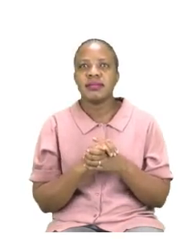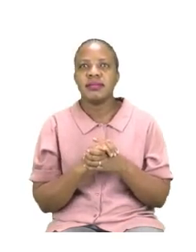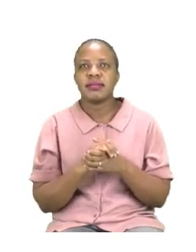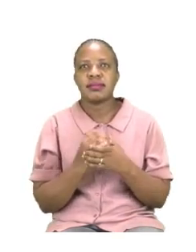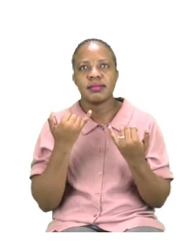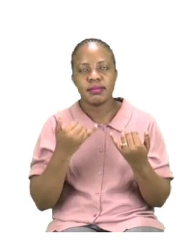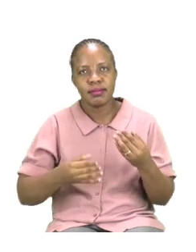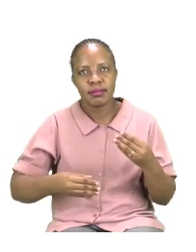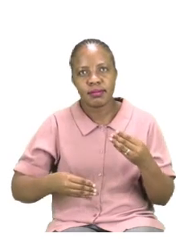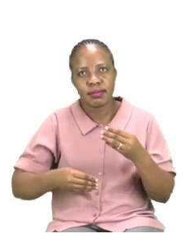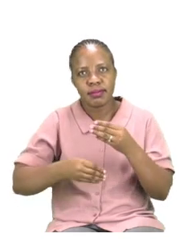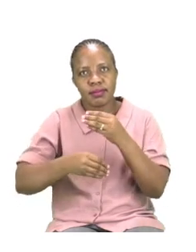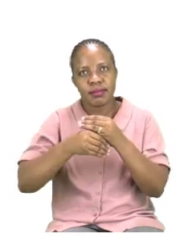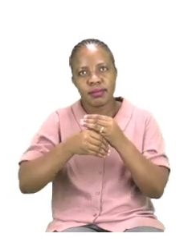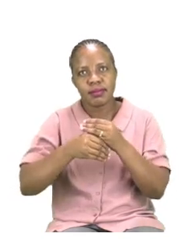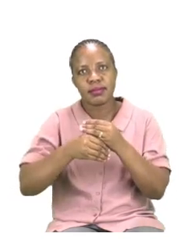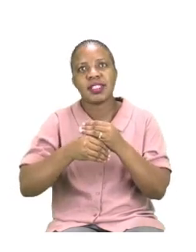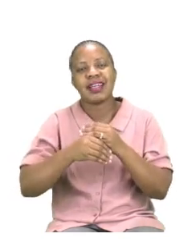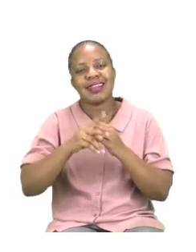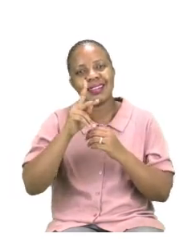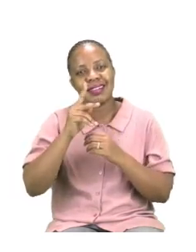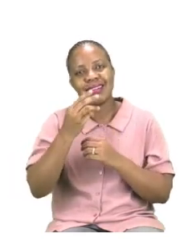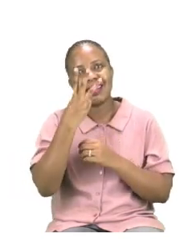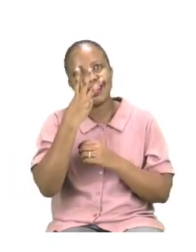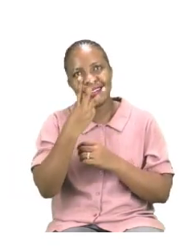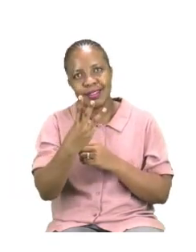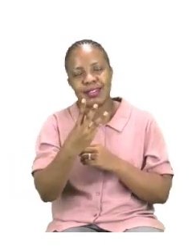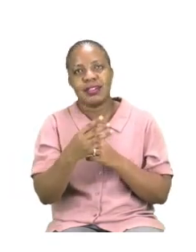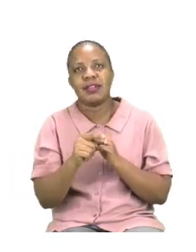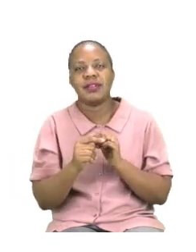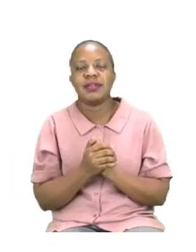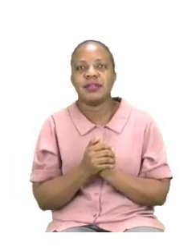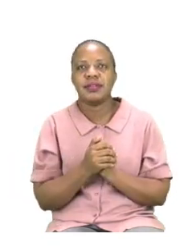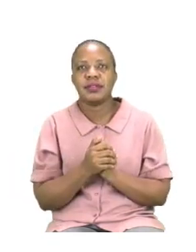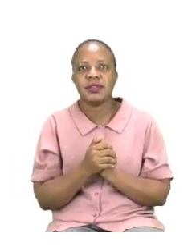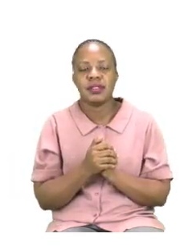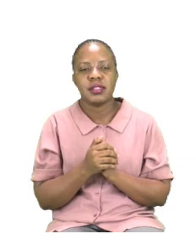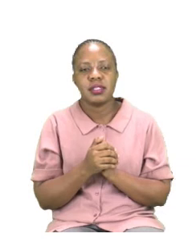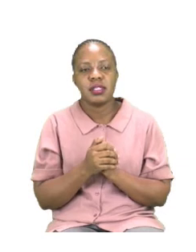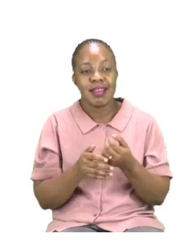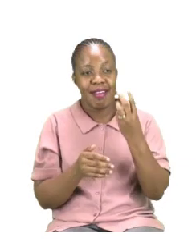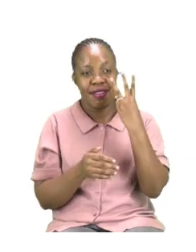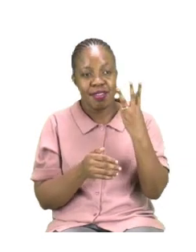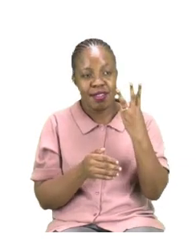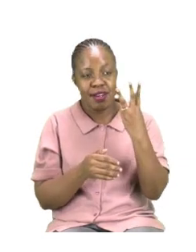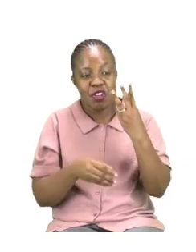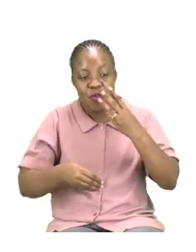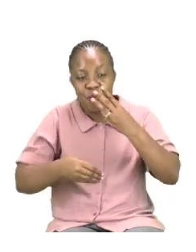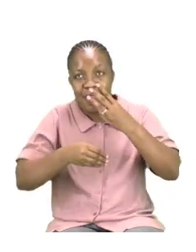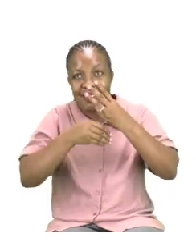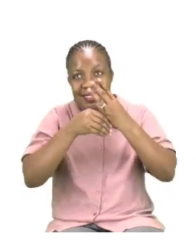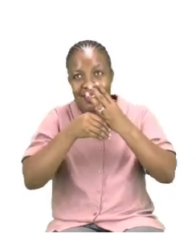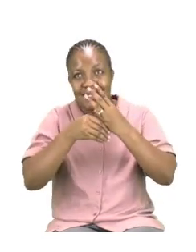to find out what 3 times 2 is. So you are going to add from 3 and you're going to